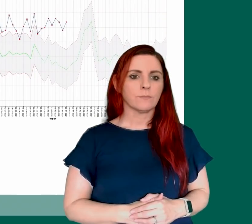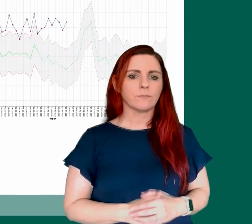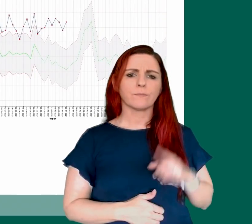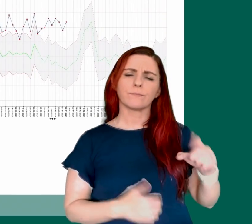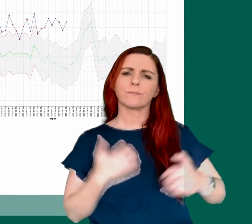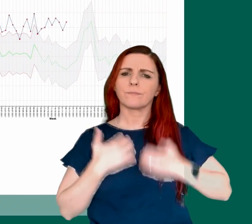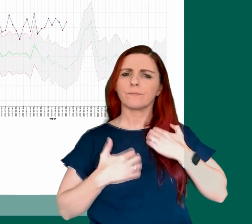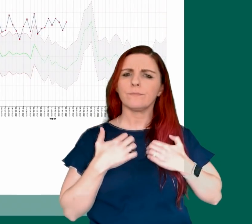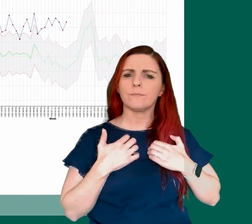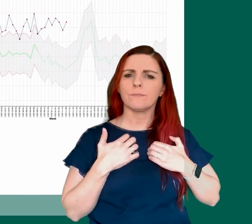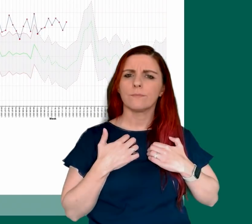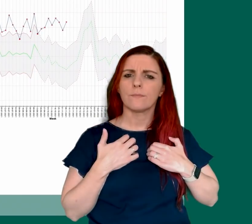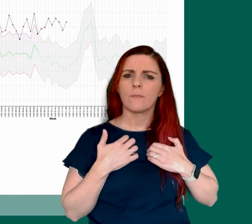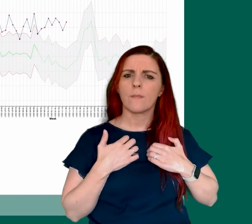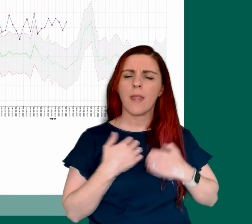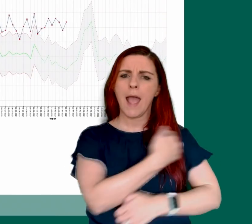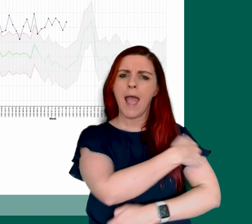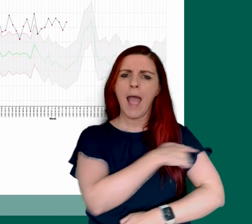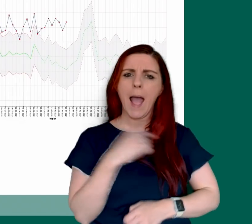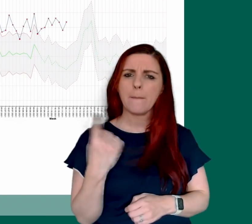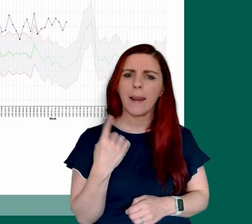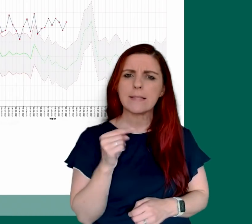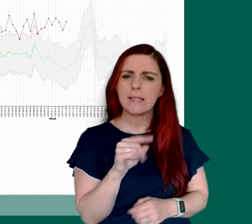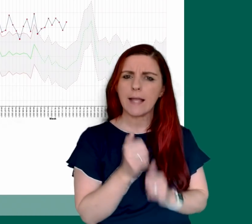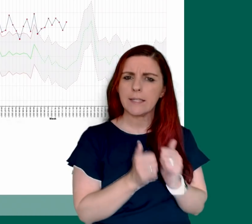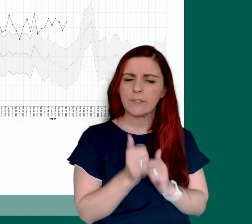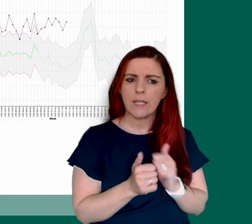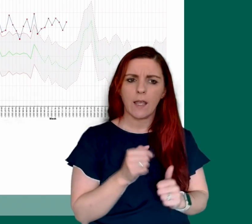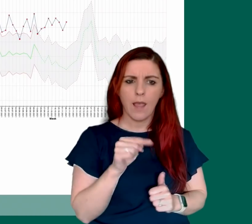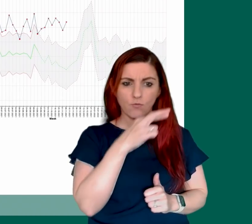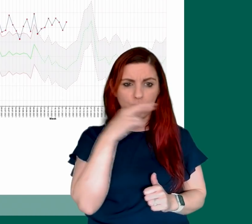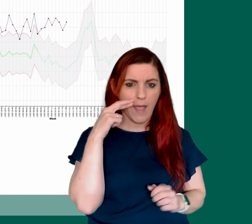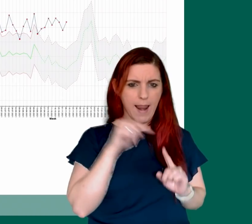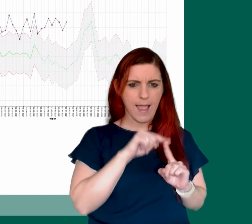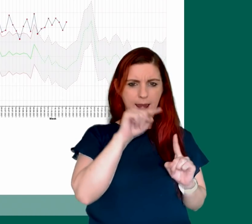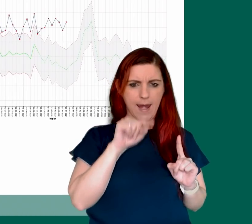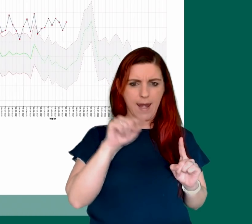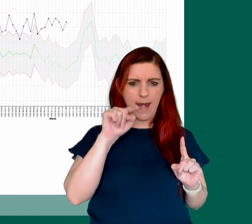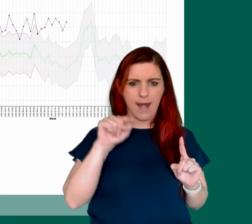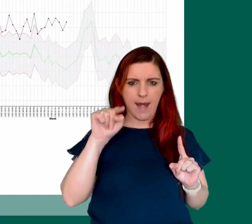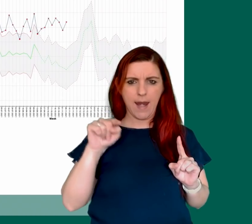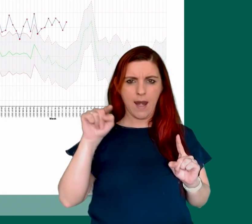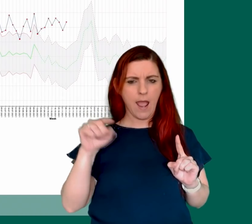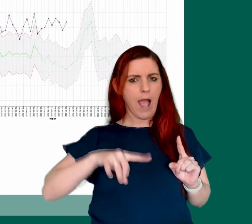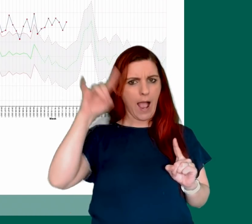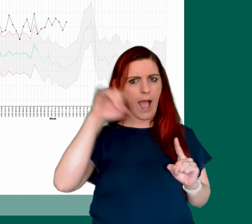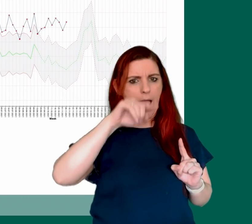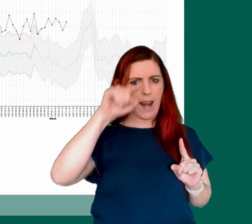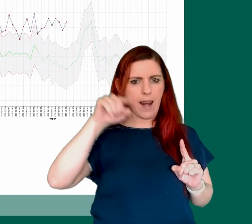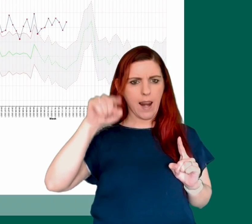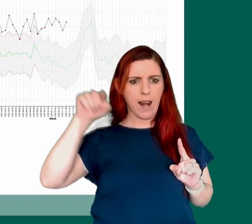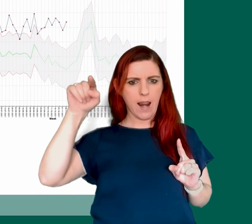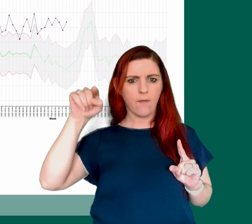Interestingly, our ambulance activity, when you look at the graph there on the right-hand side, you can see that that red line continues to run at a very high level and much higher